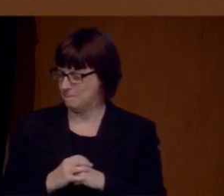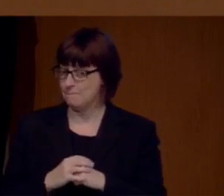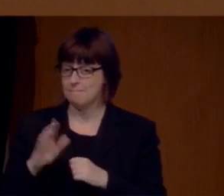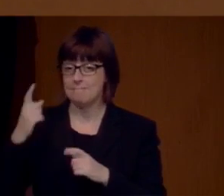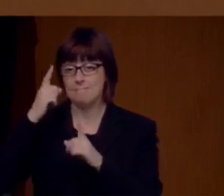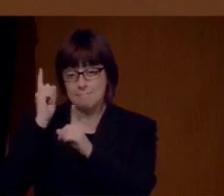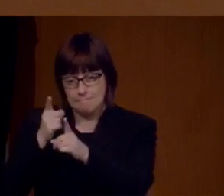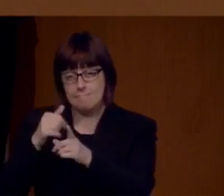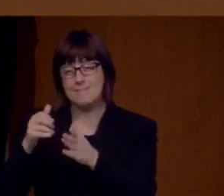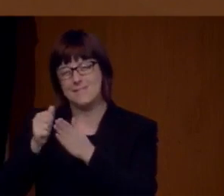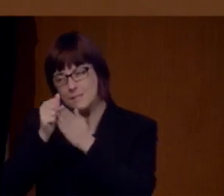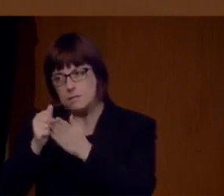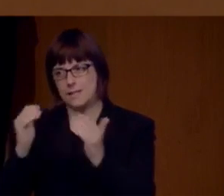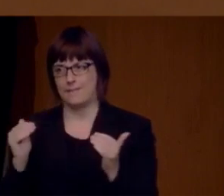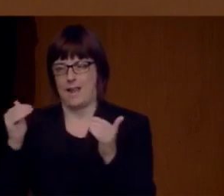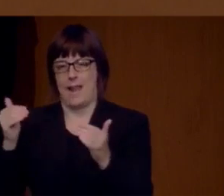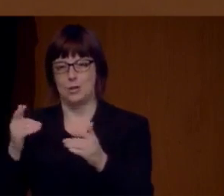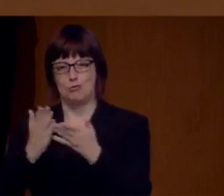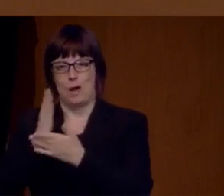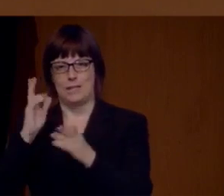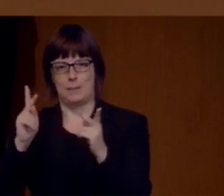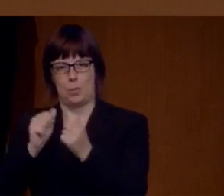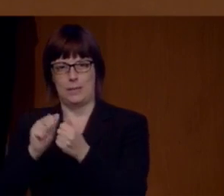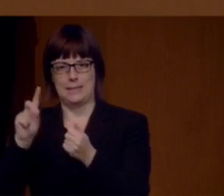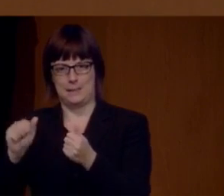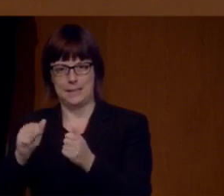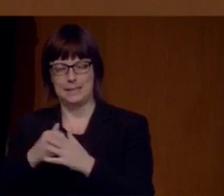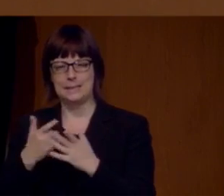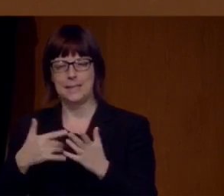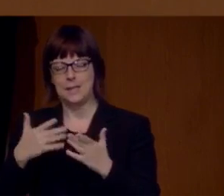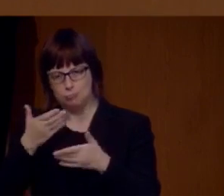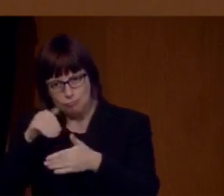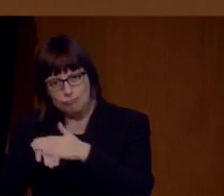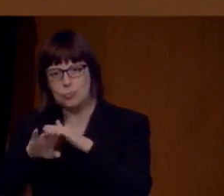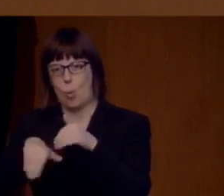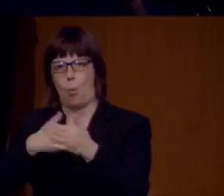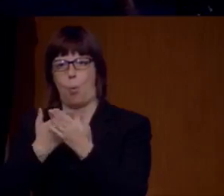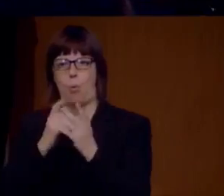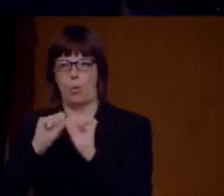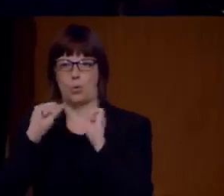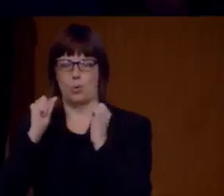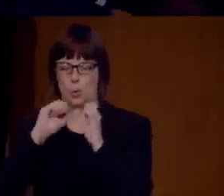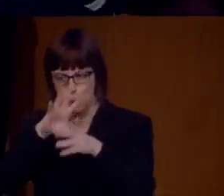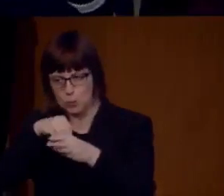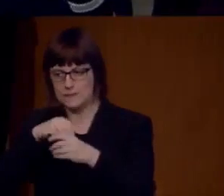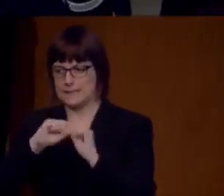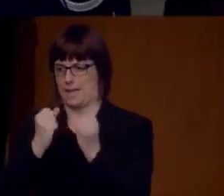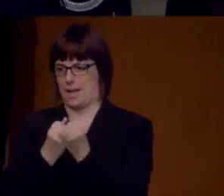to advance the rights of people with disabilities and usher in a fully inclusive society.